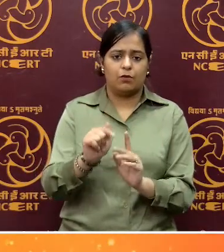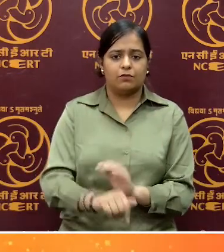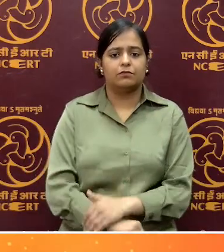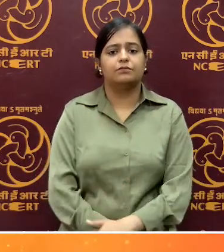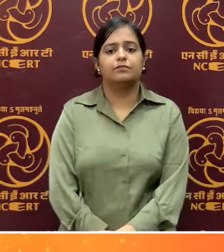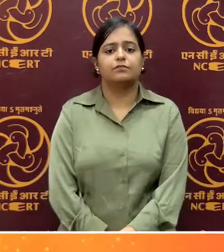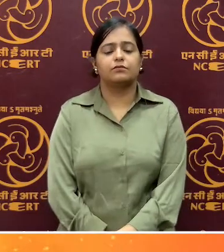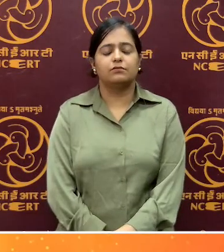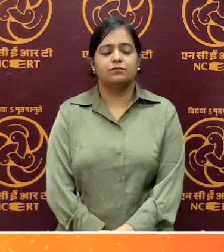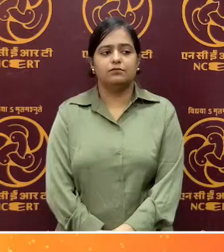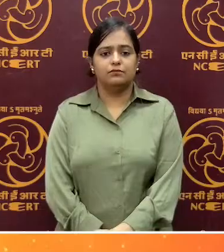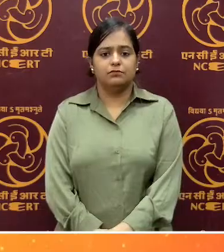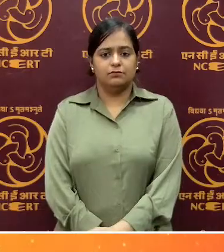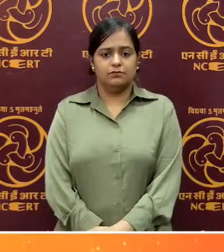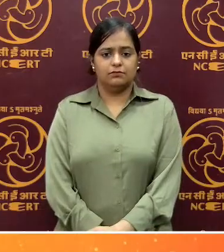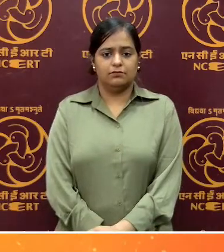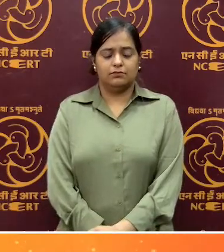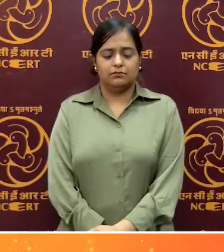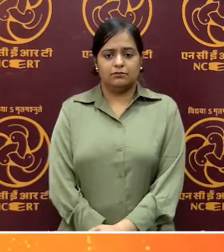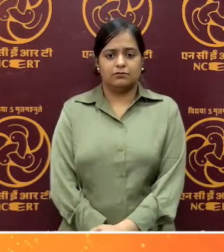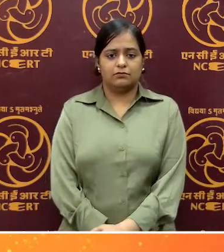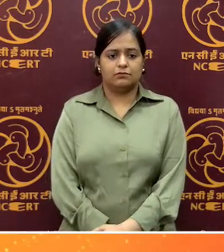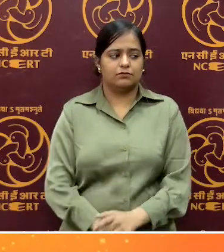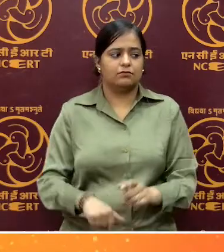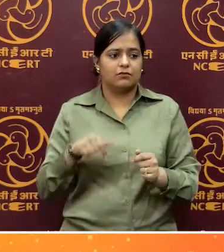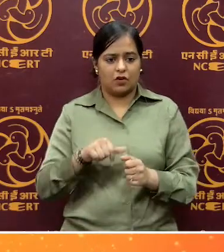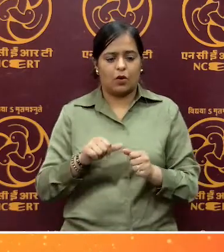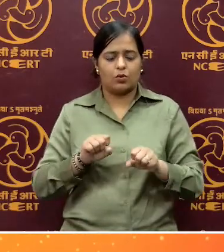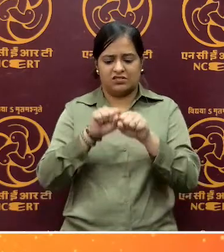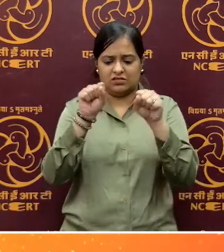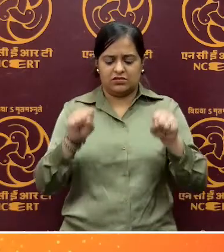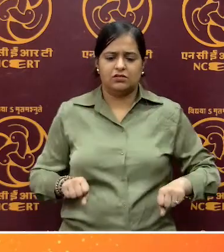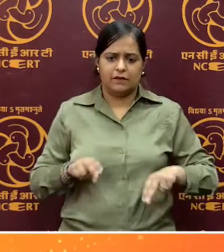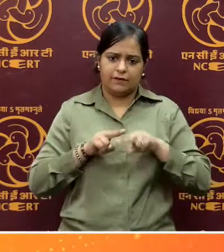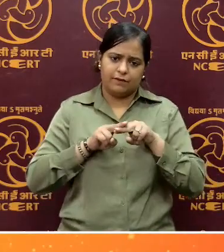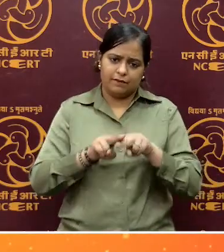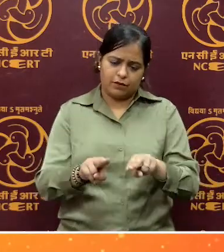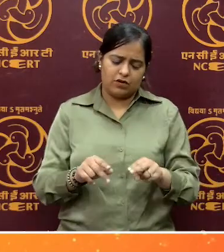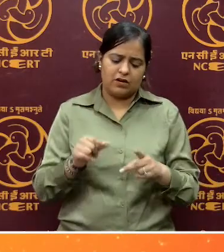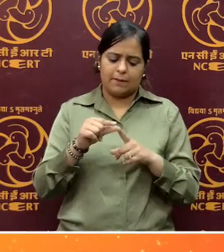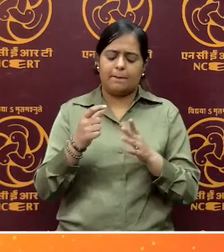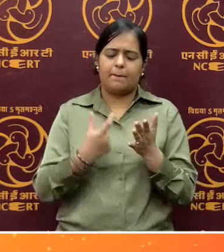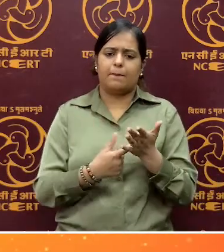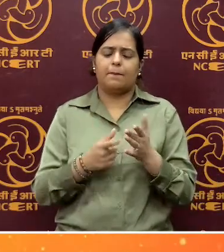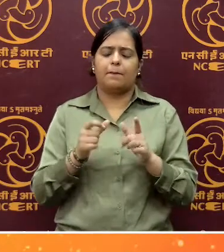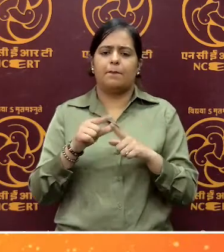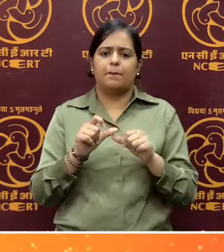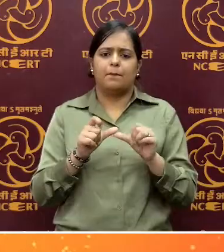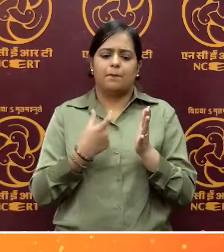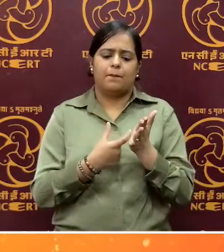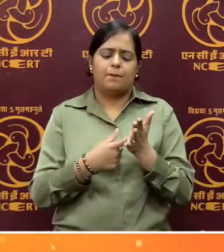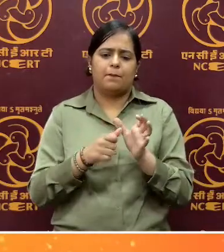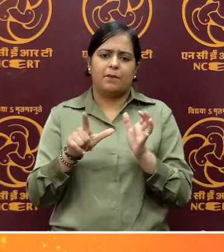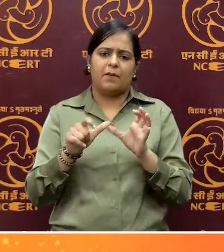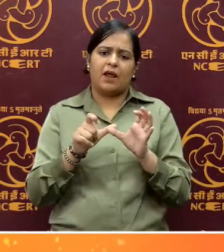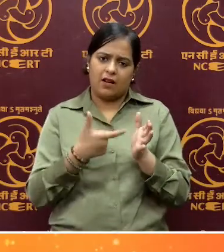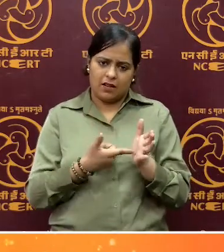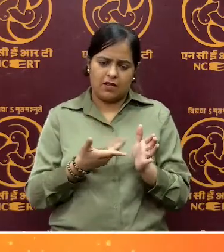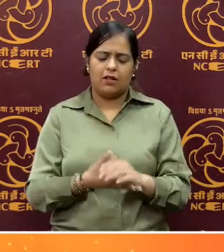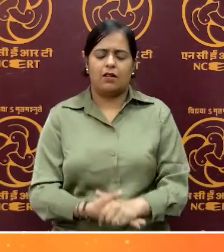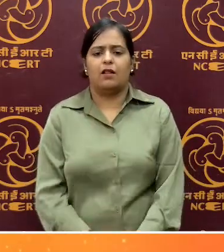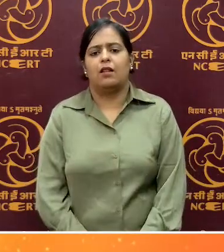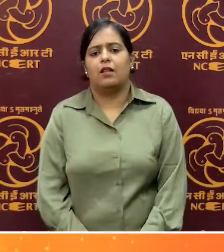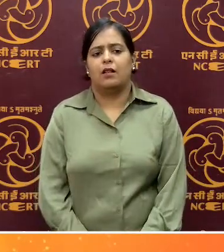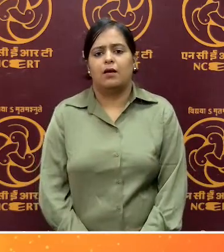shift. So this whole system looks like a parallelogram. It's not looks like a parallelogram, it is a